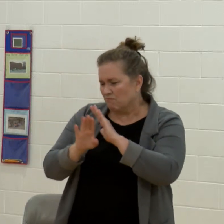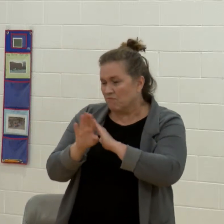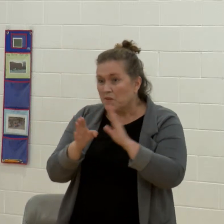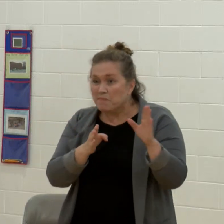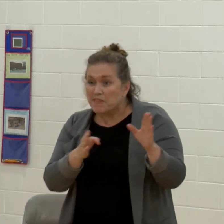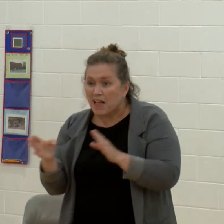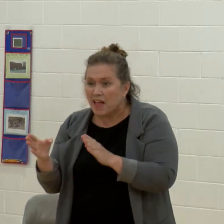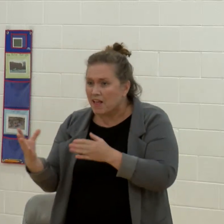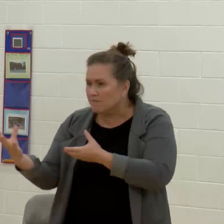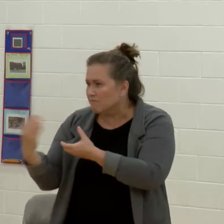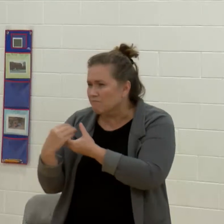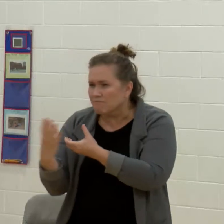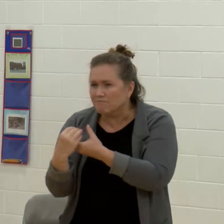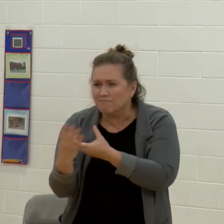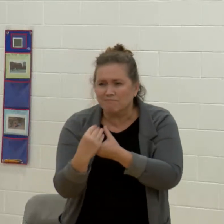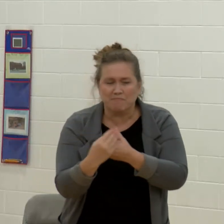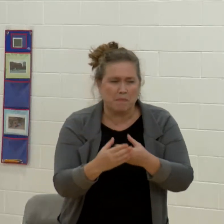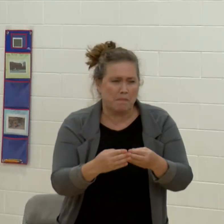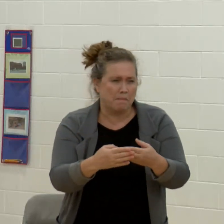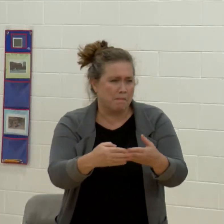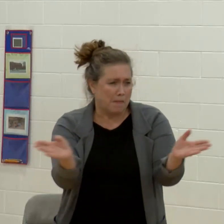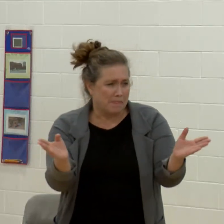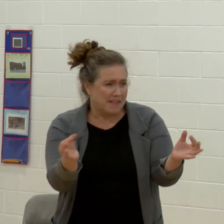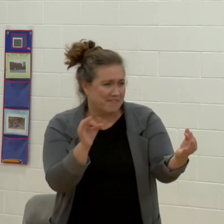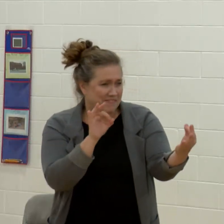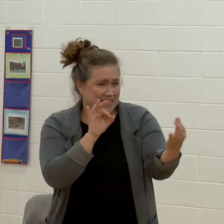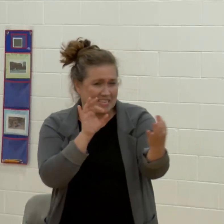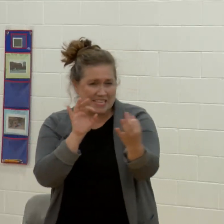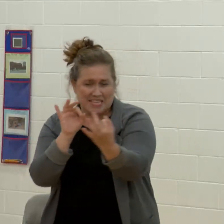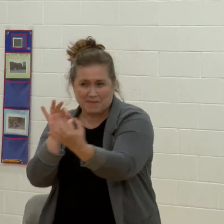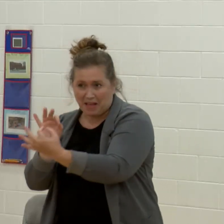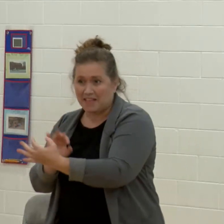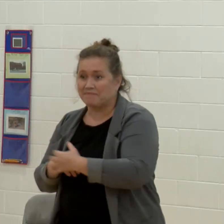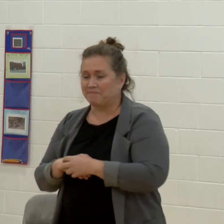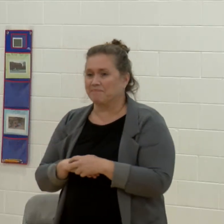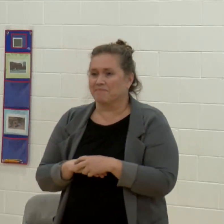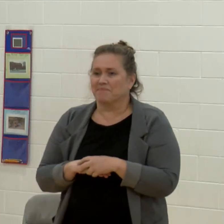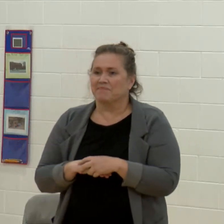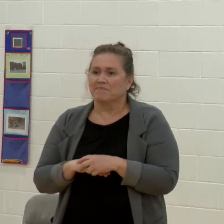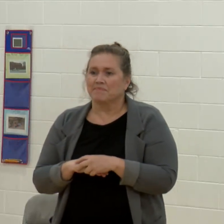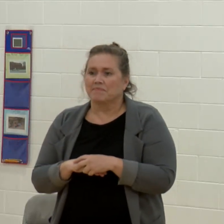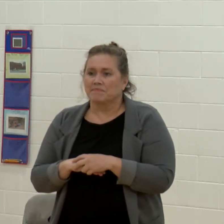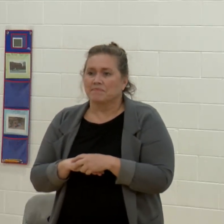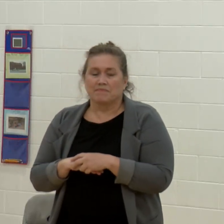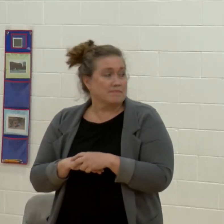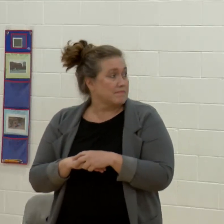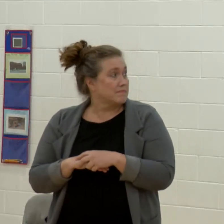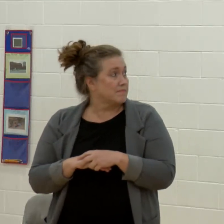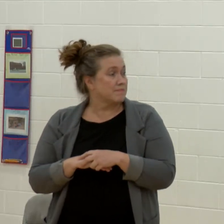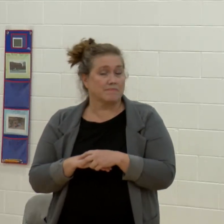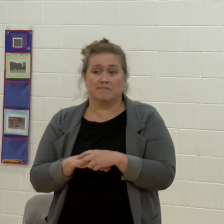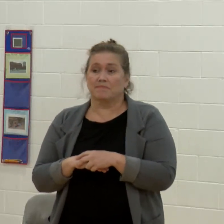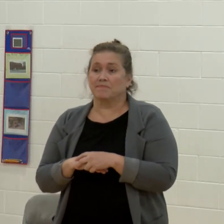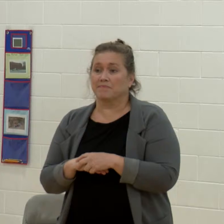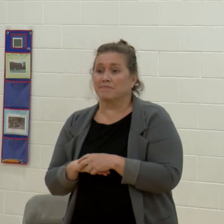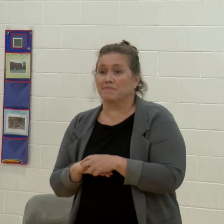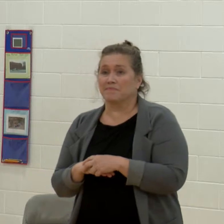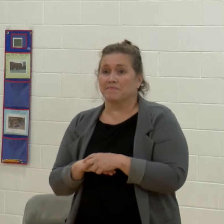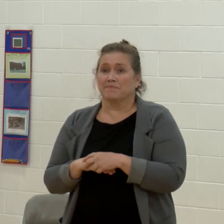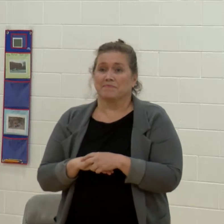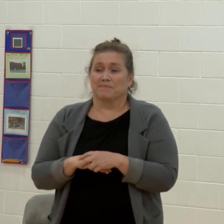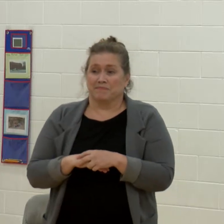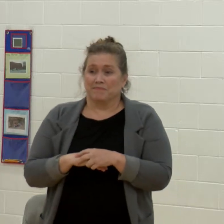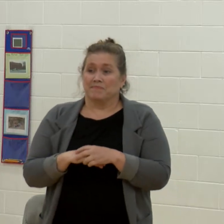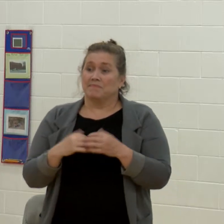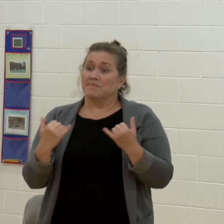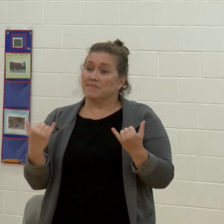public feedback we received from the online survey and the initial public meeting that was held earlier in the spring. They've taken